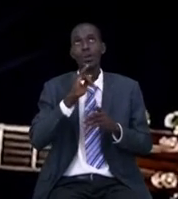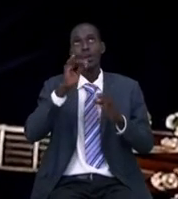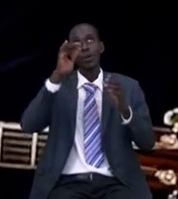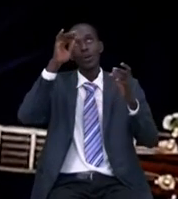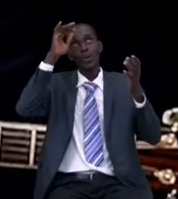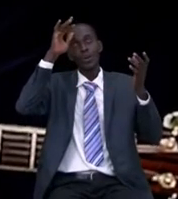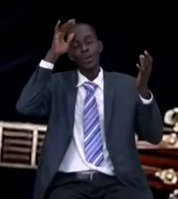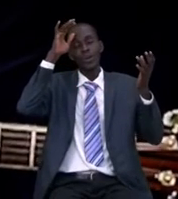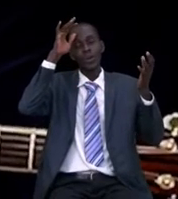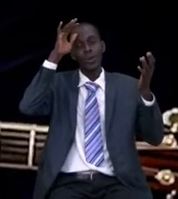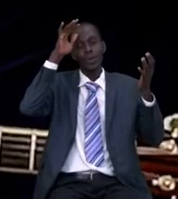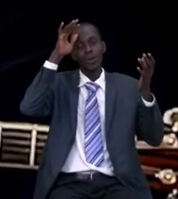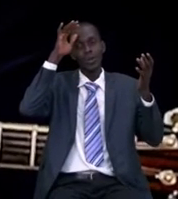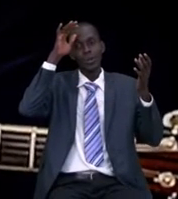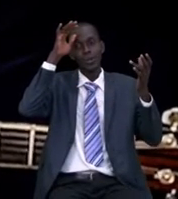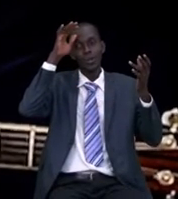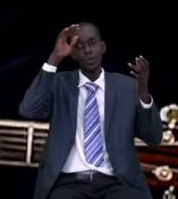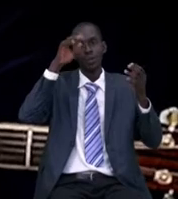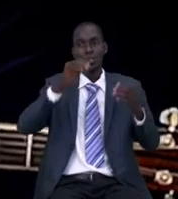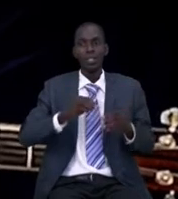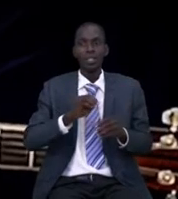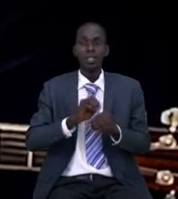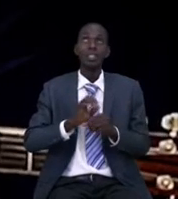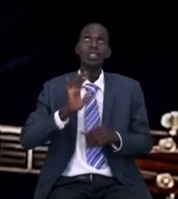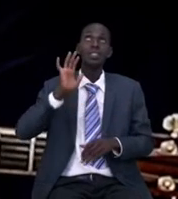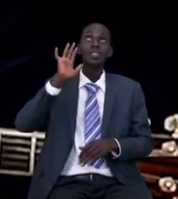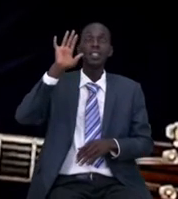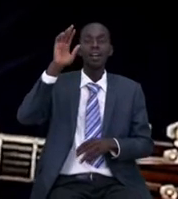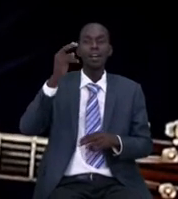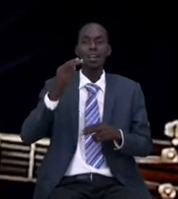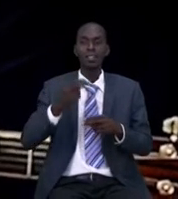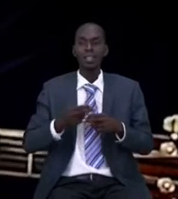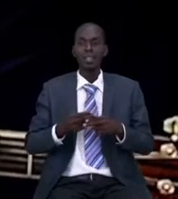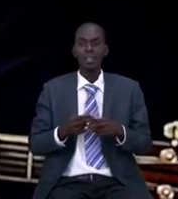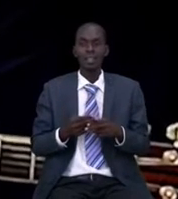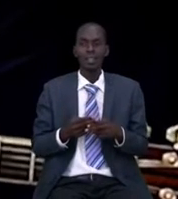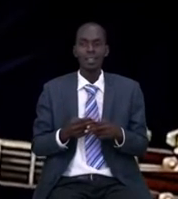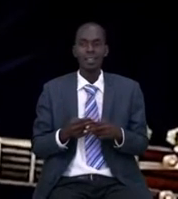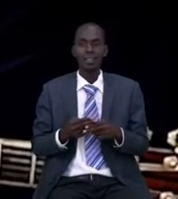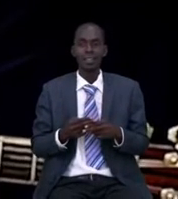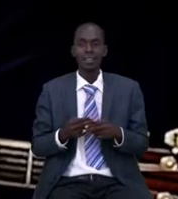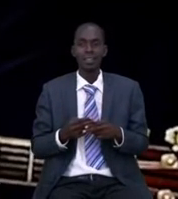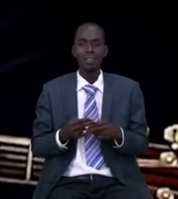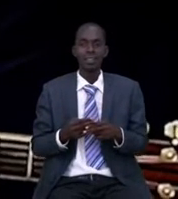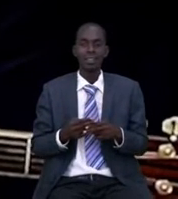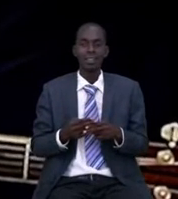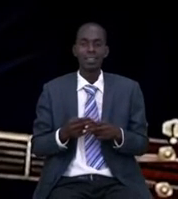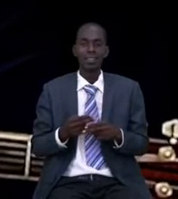Your name.